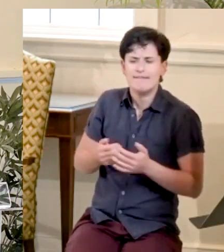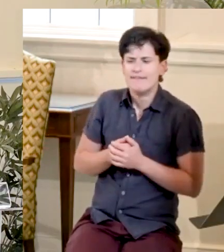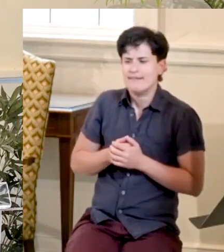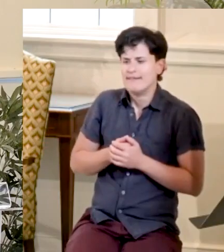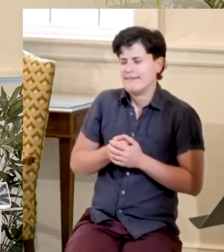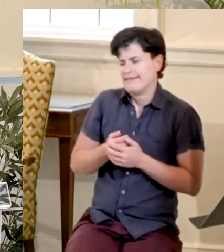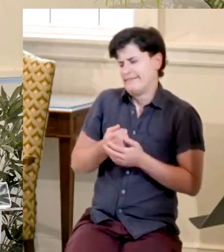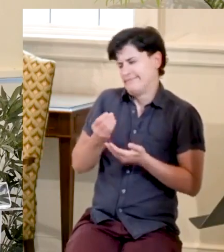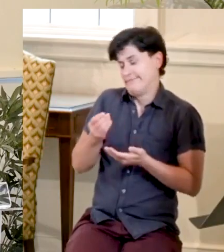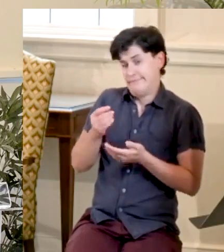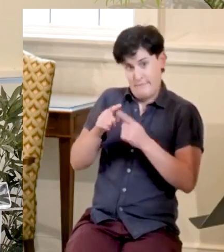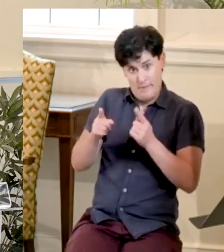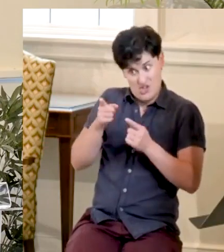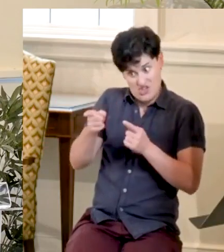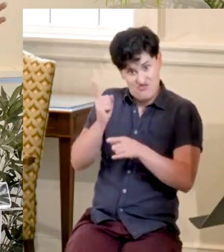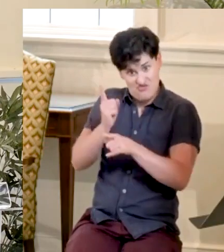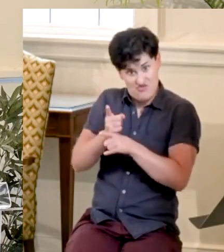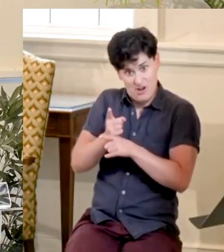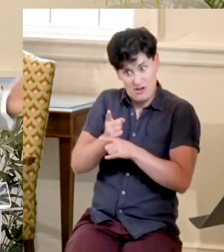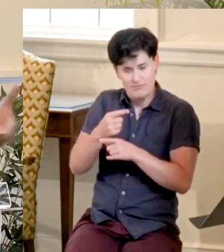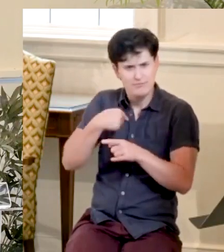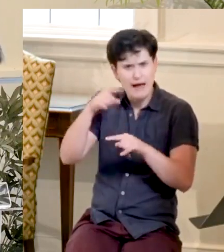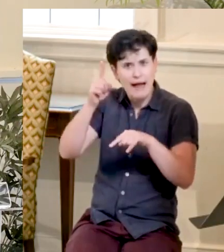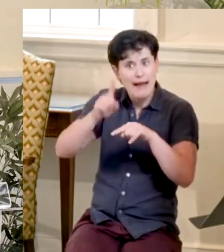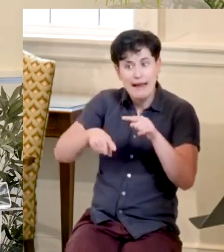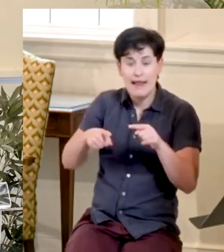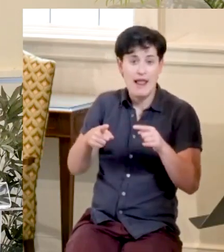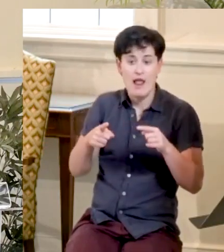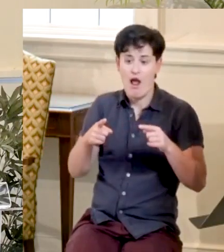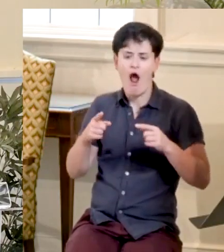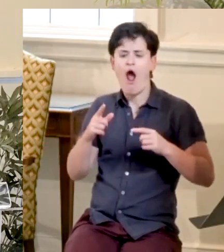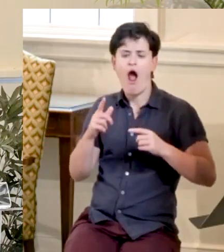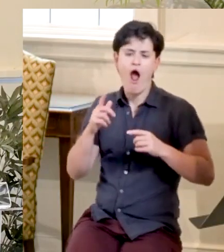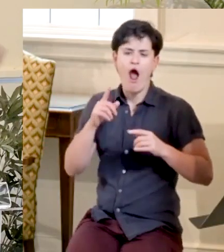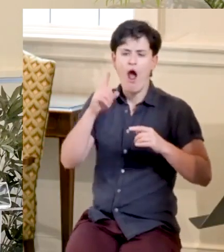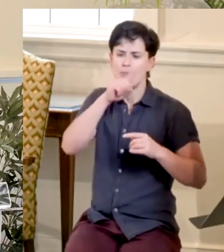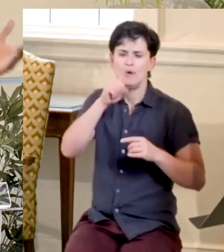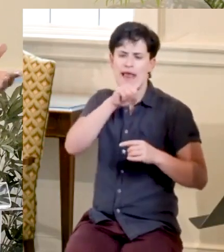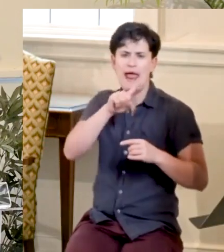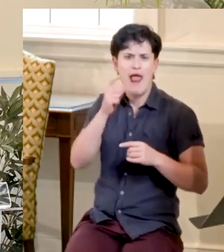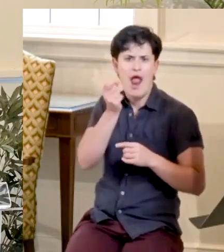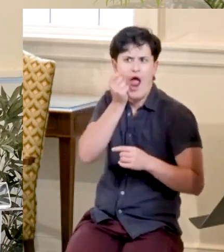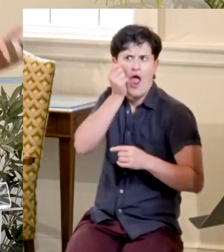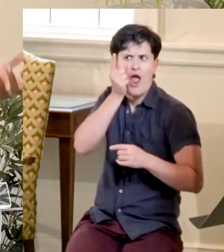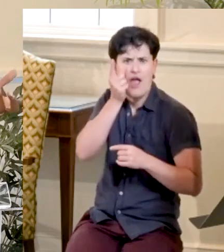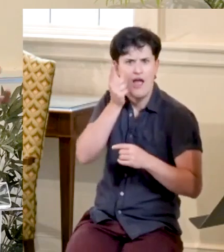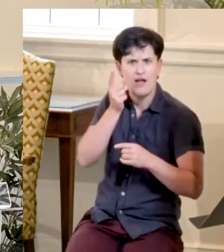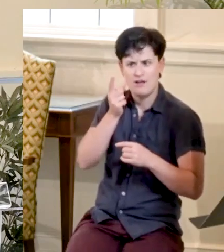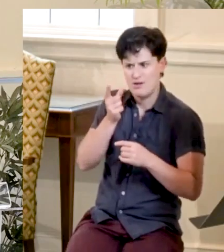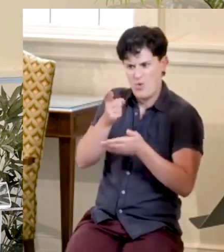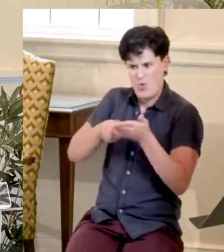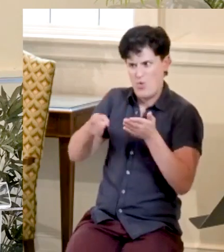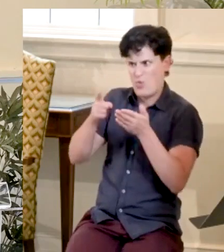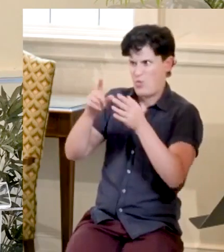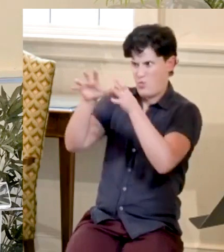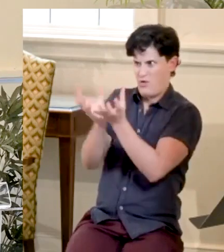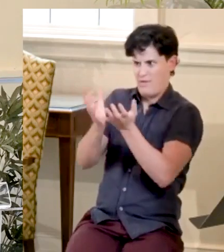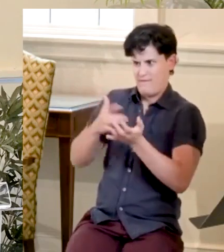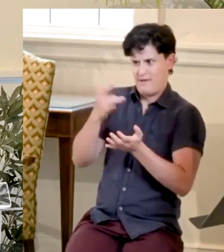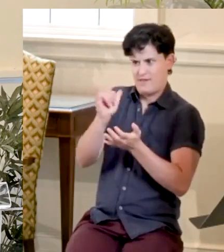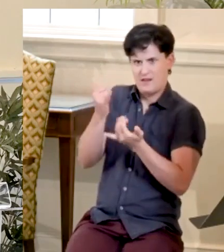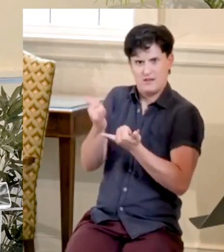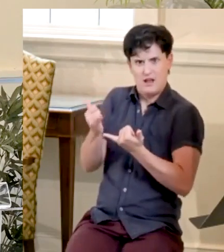But she's right. I can't claim to fully understand what the world feels like today for someone